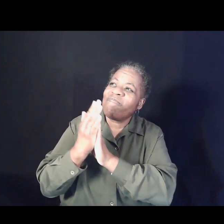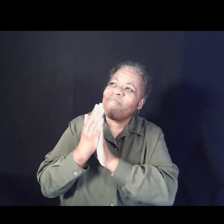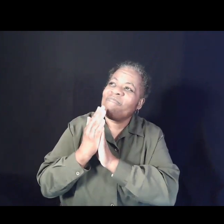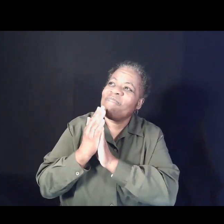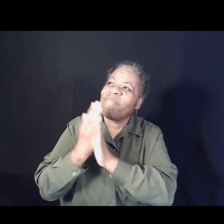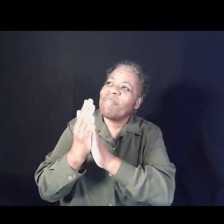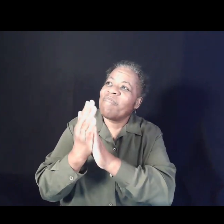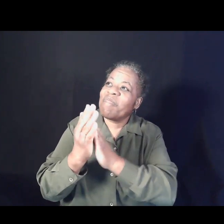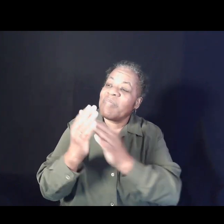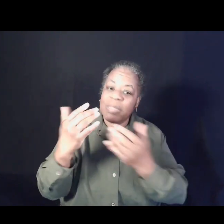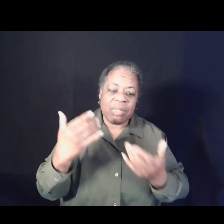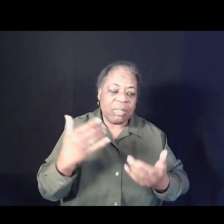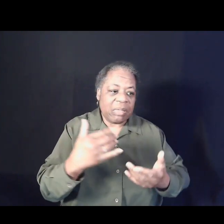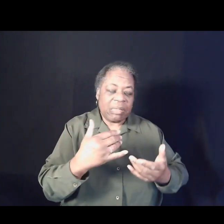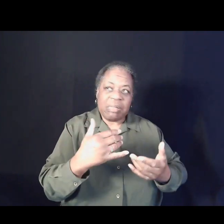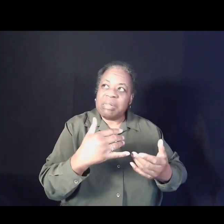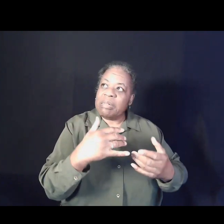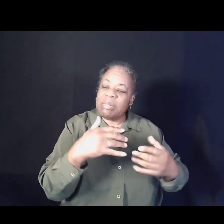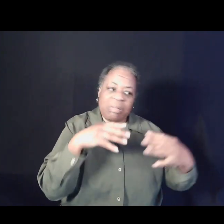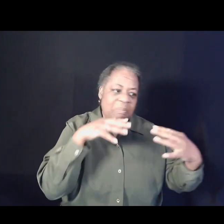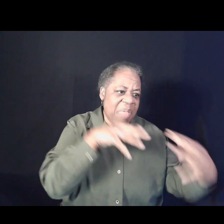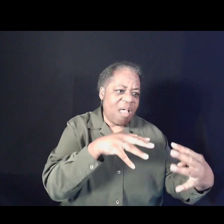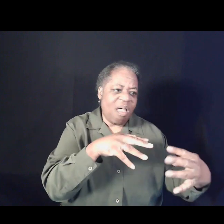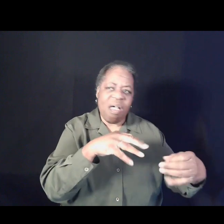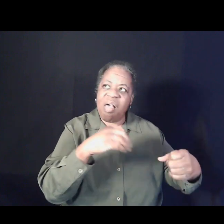So when I fight,